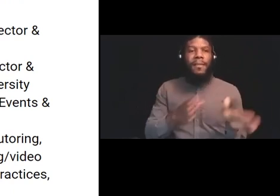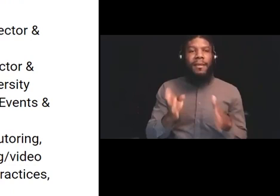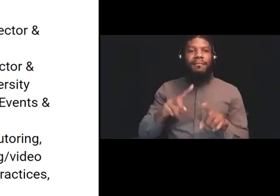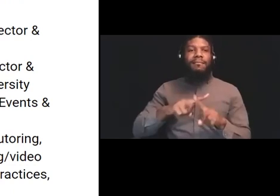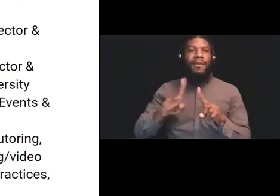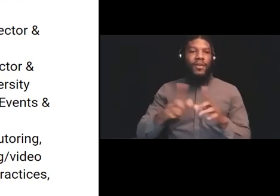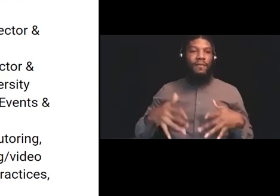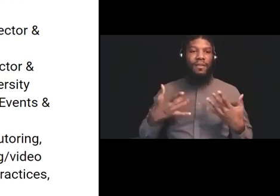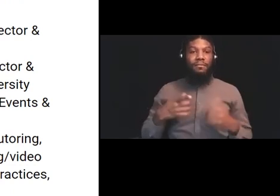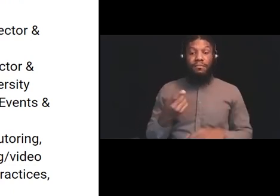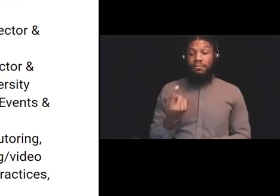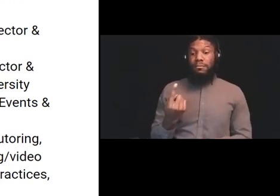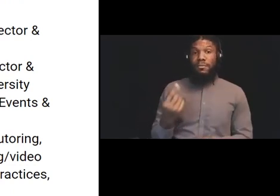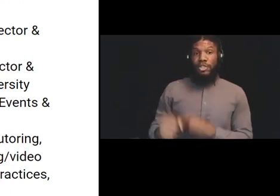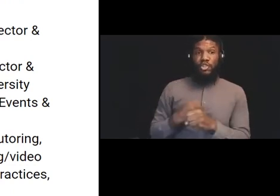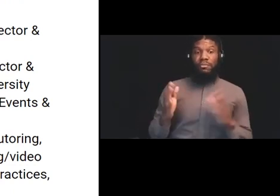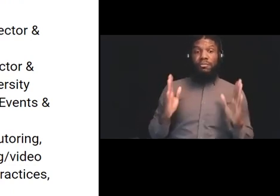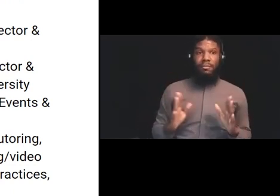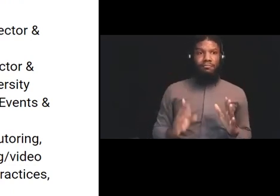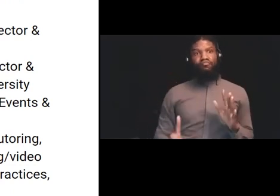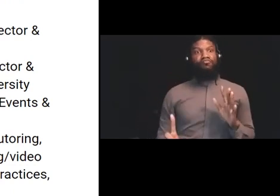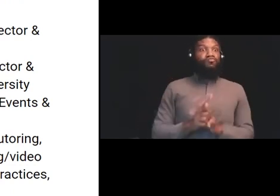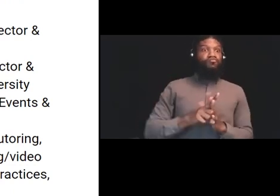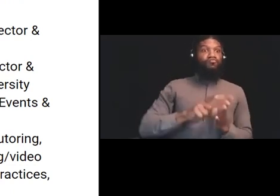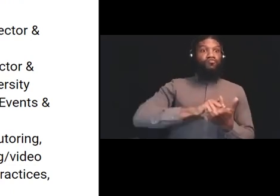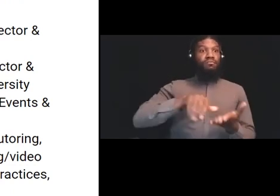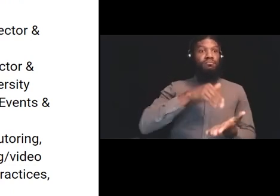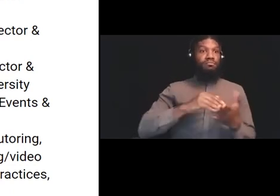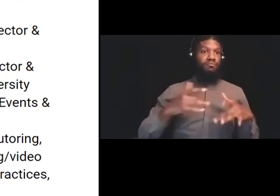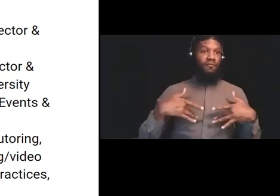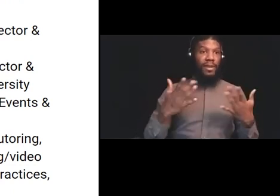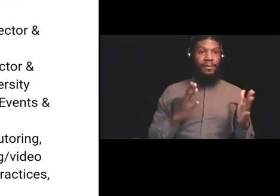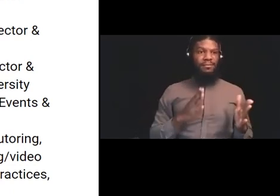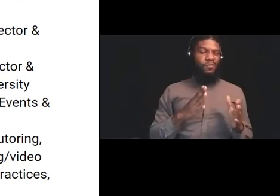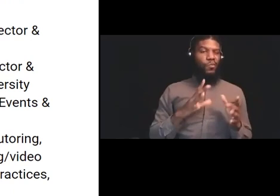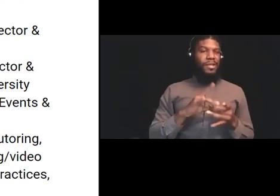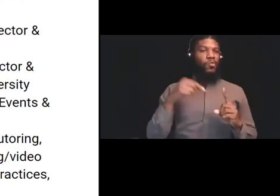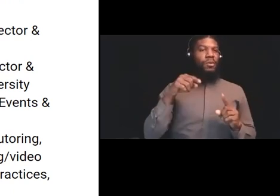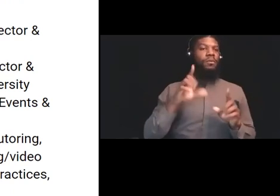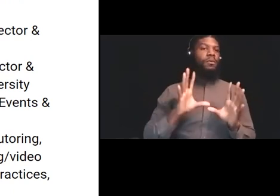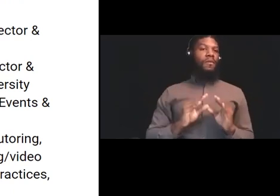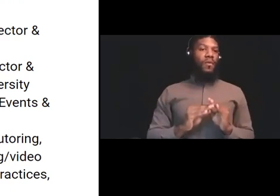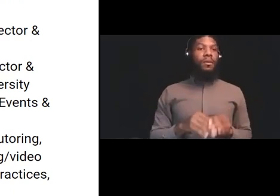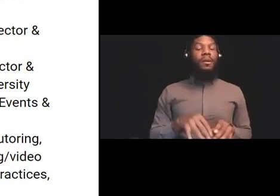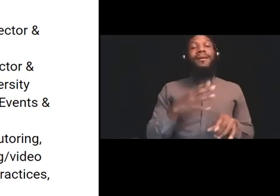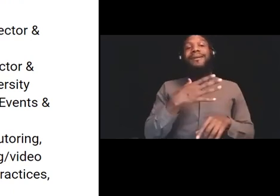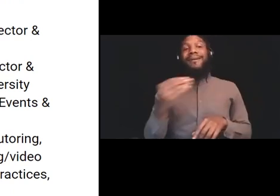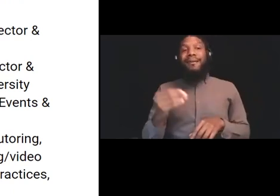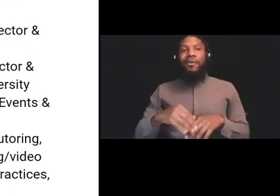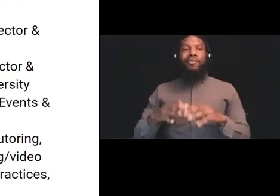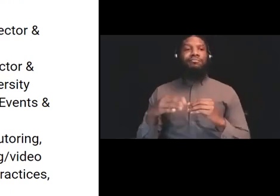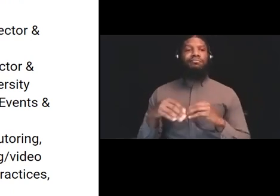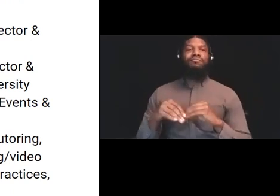that's included some pop-up writing center consultation events focused around the conference, as well as a webinar on